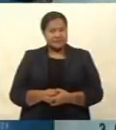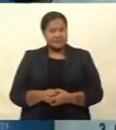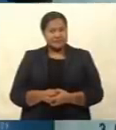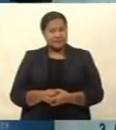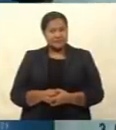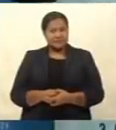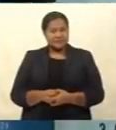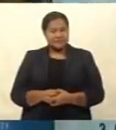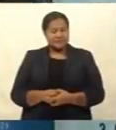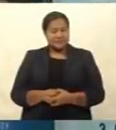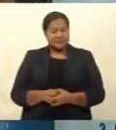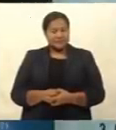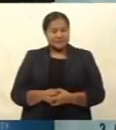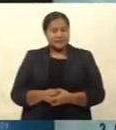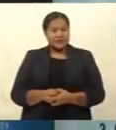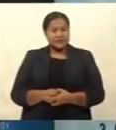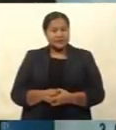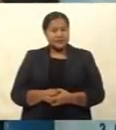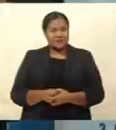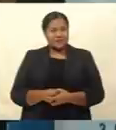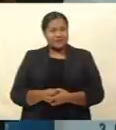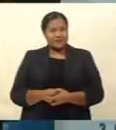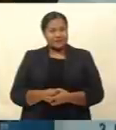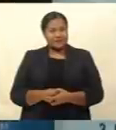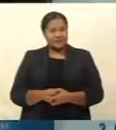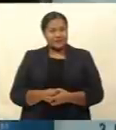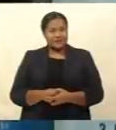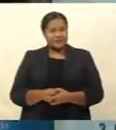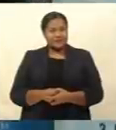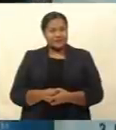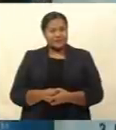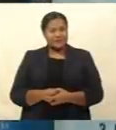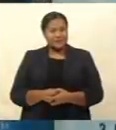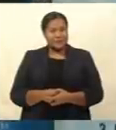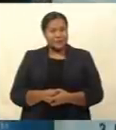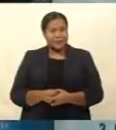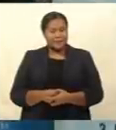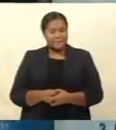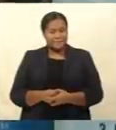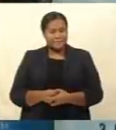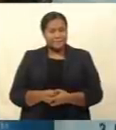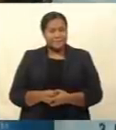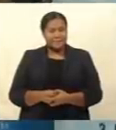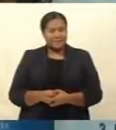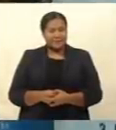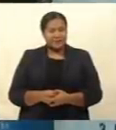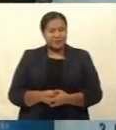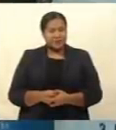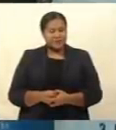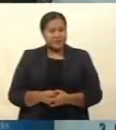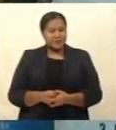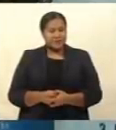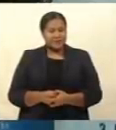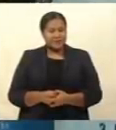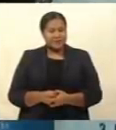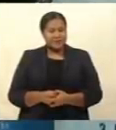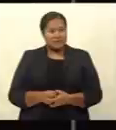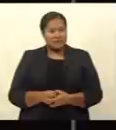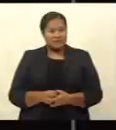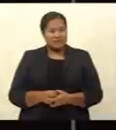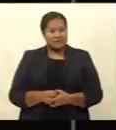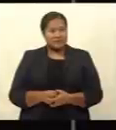Let that be a lesson on how transmissible this variant is and how vital it is that the measures are followed by